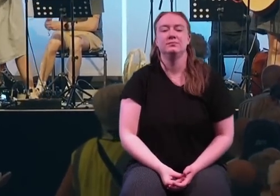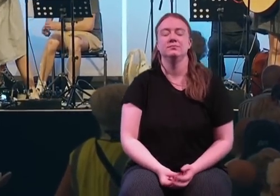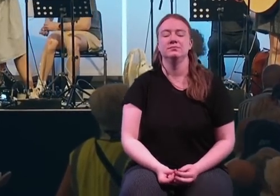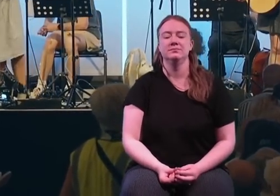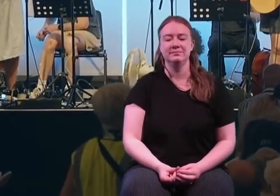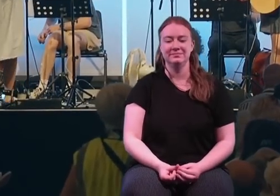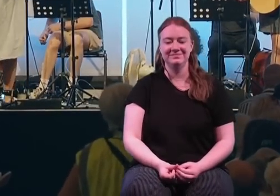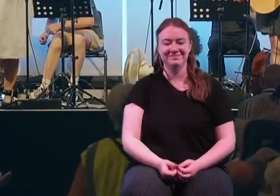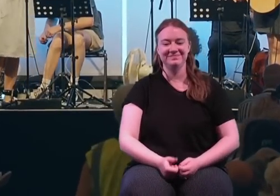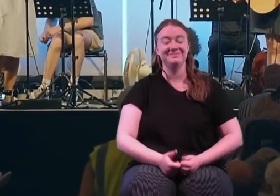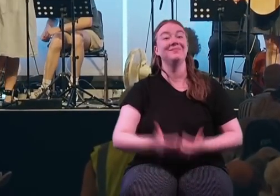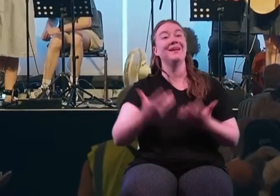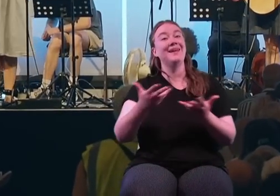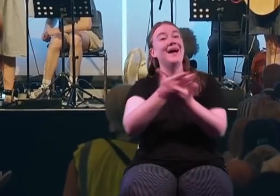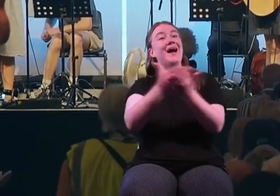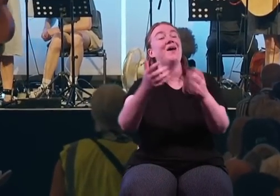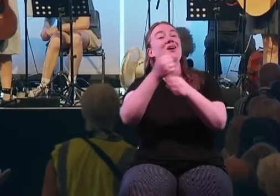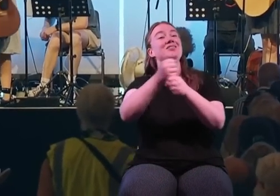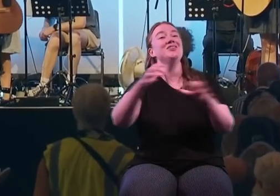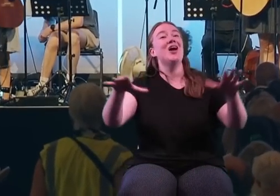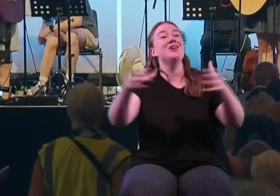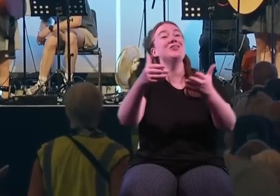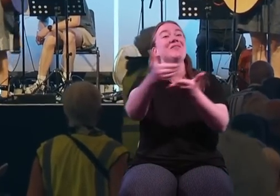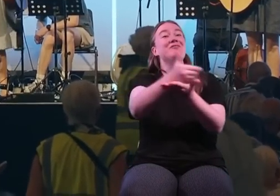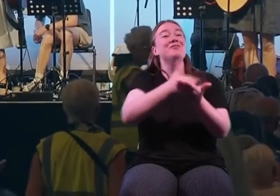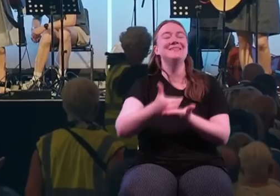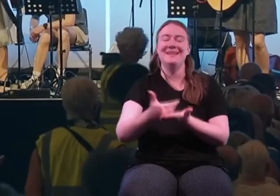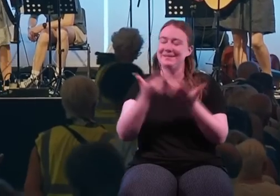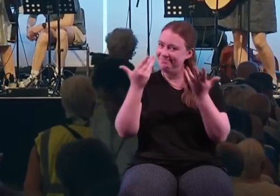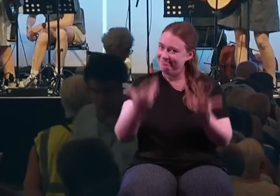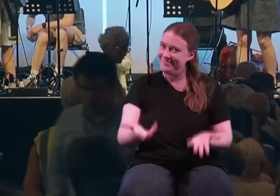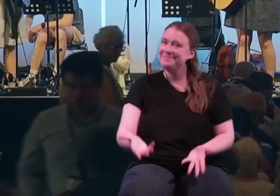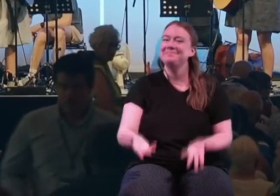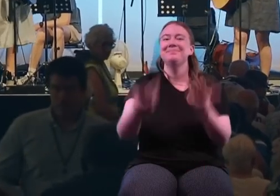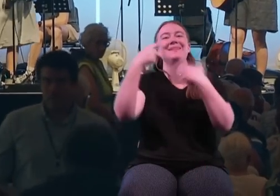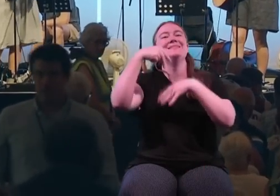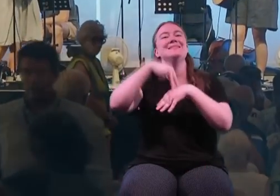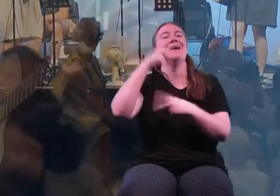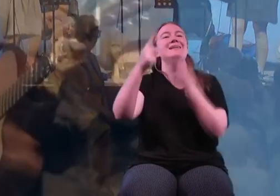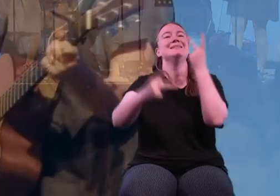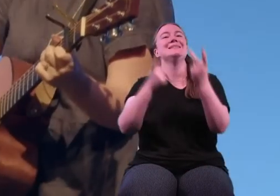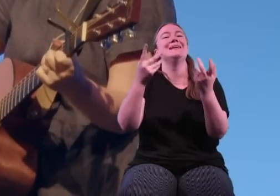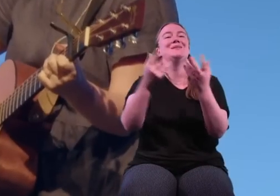Well, Church of the Redeemed, please would you stand and let's sing together.